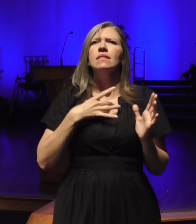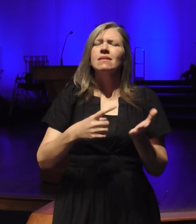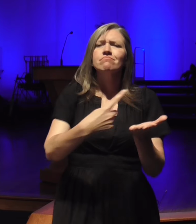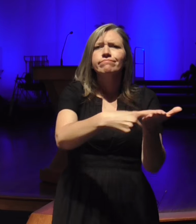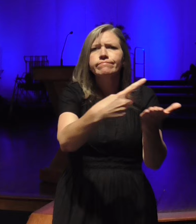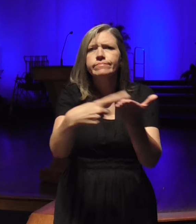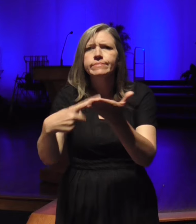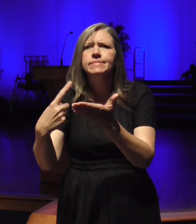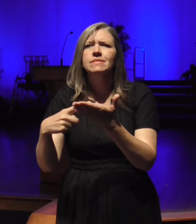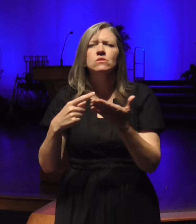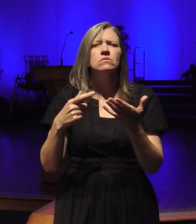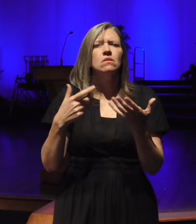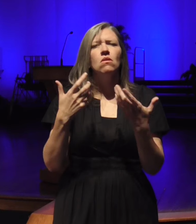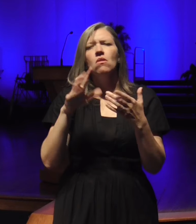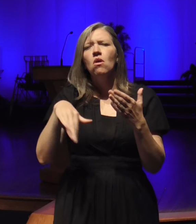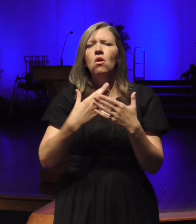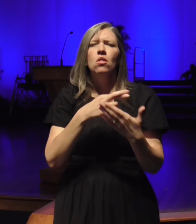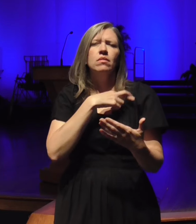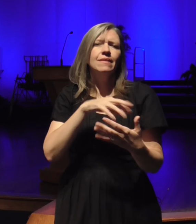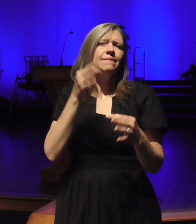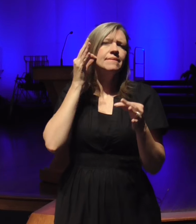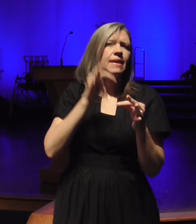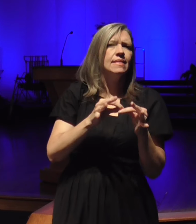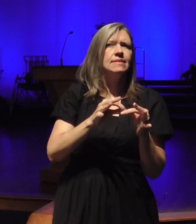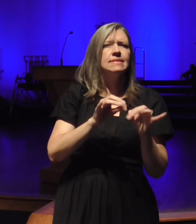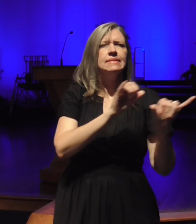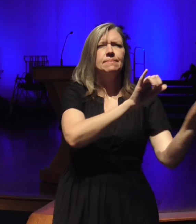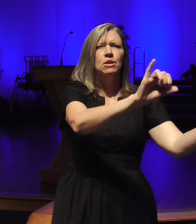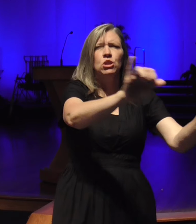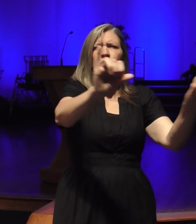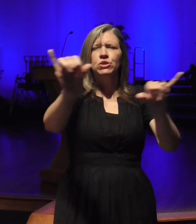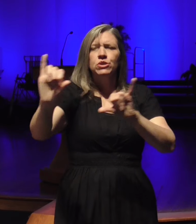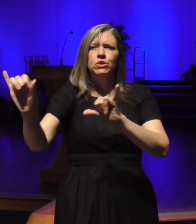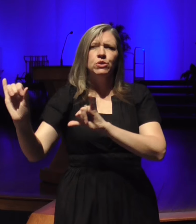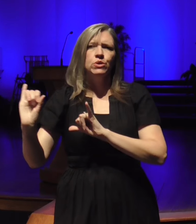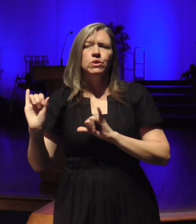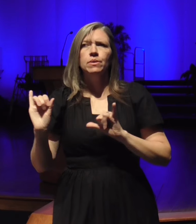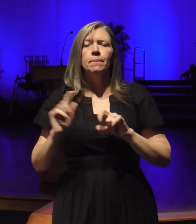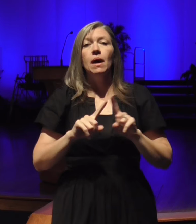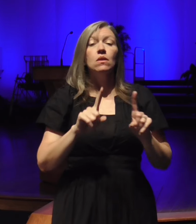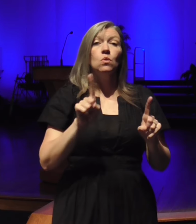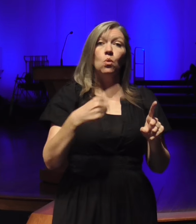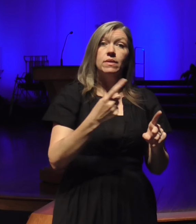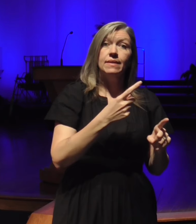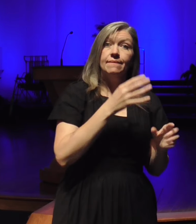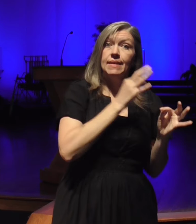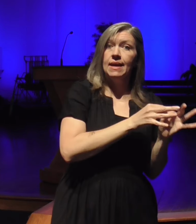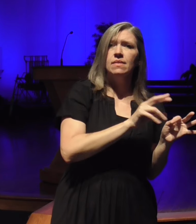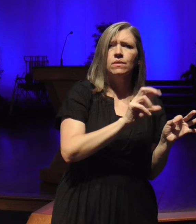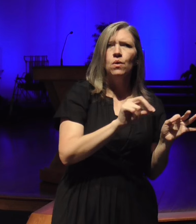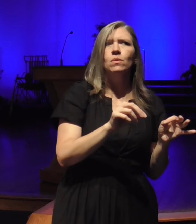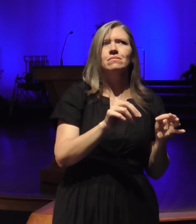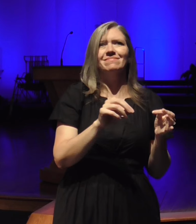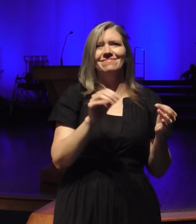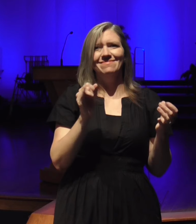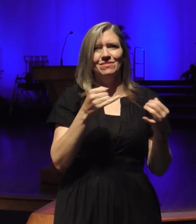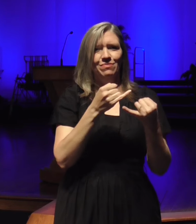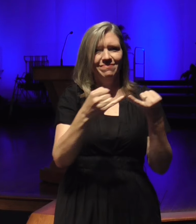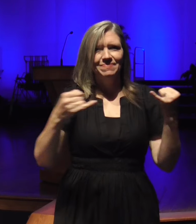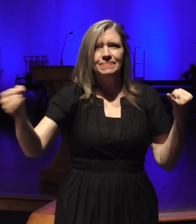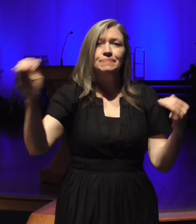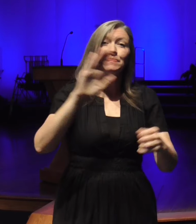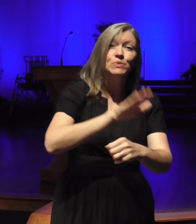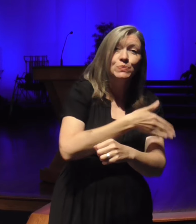We believe in the golden thread here at Religious Science, which usually means that we like to talk about the similarities in all great faiths. But it's not just